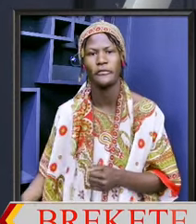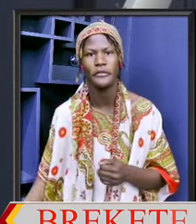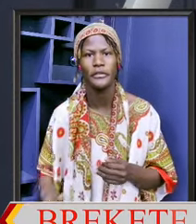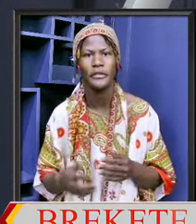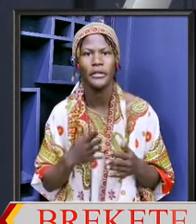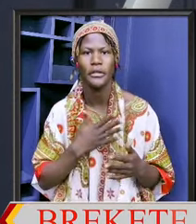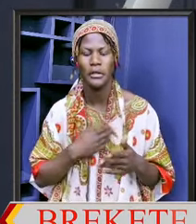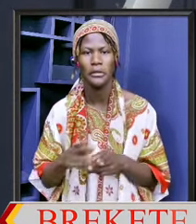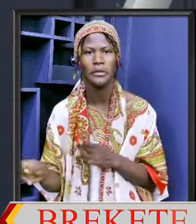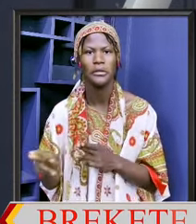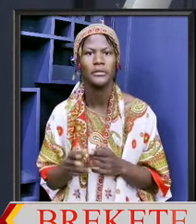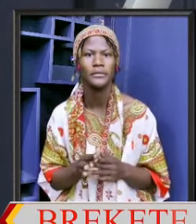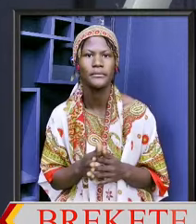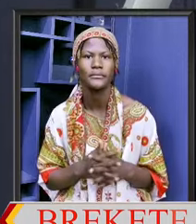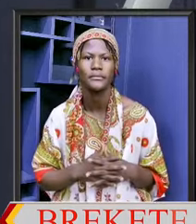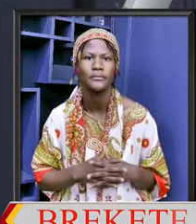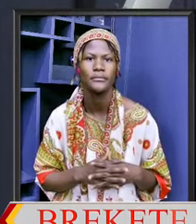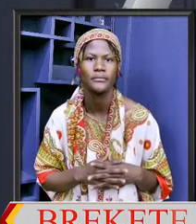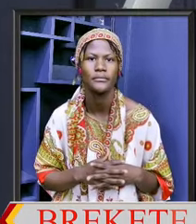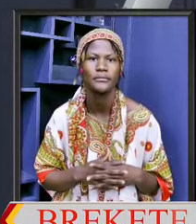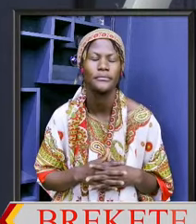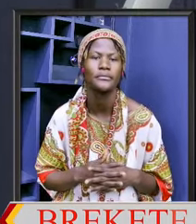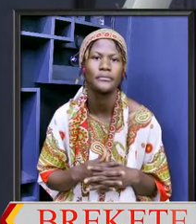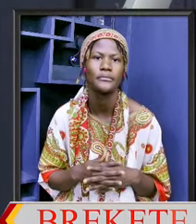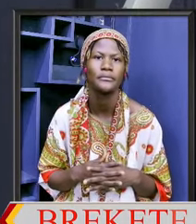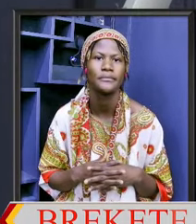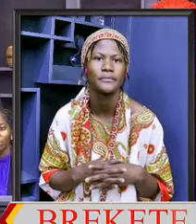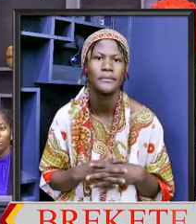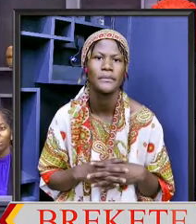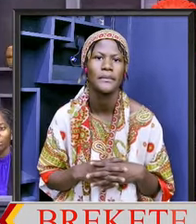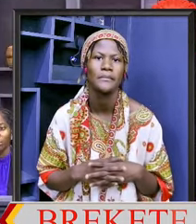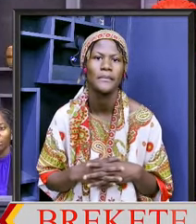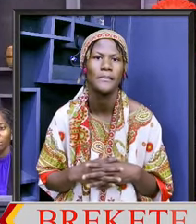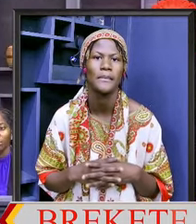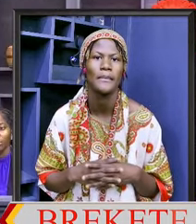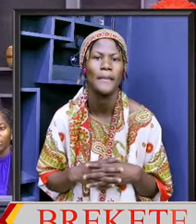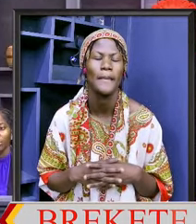And the rest. Prophet.